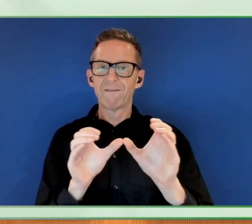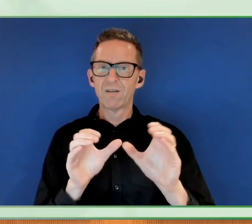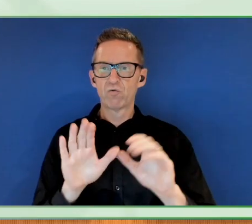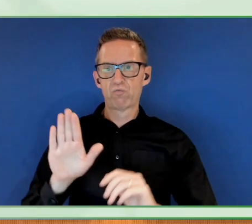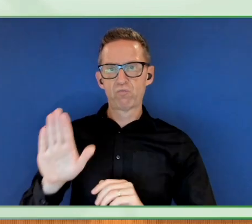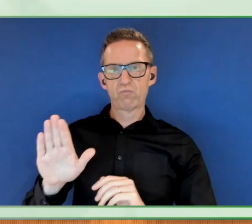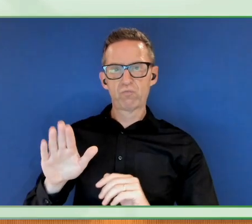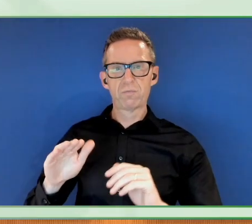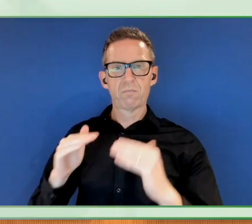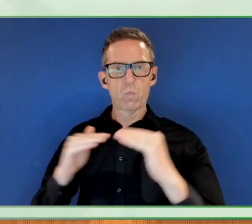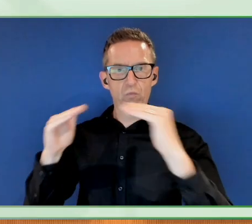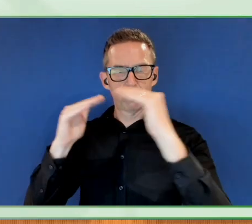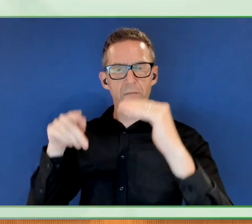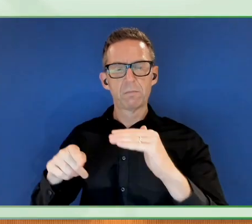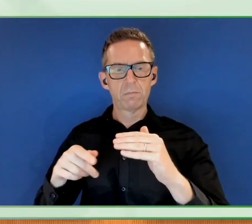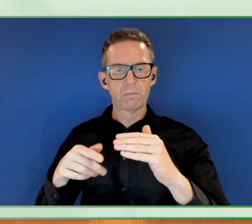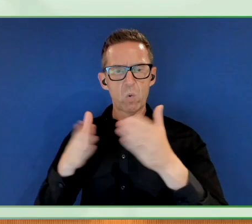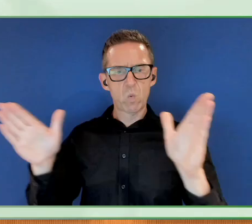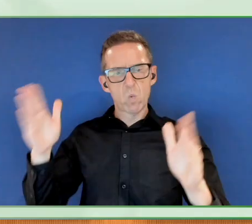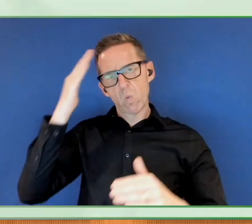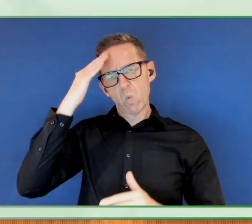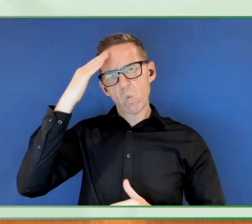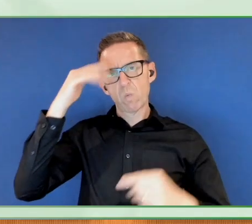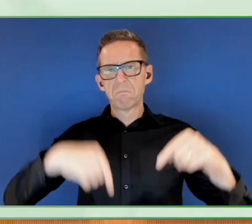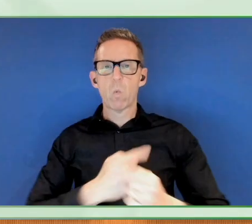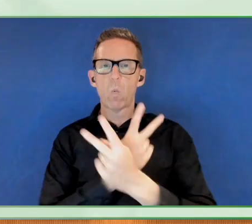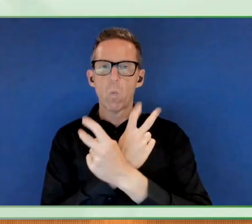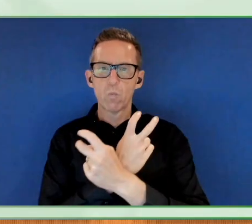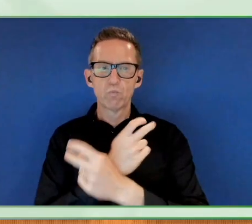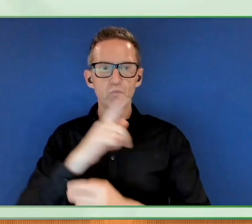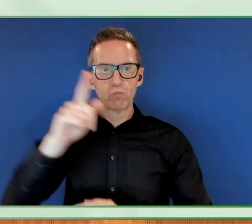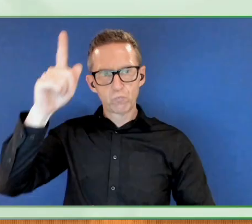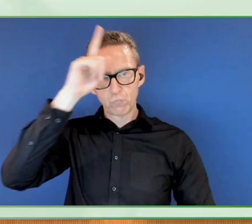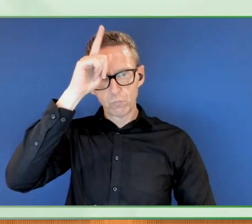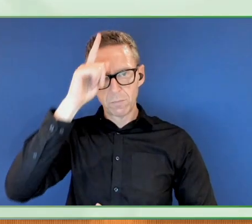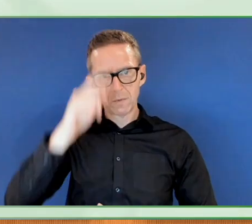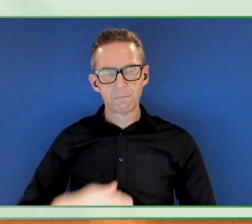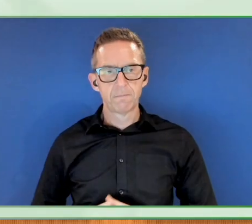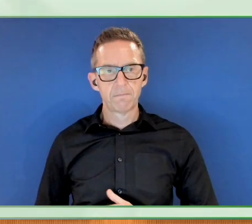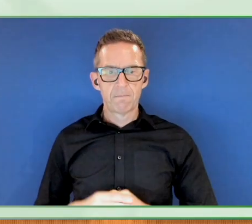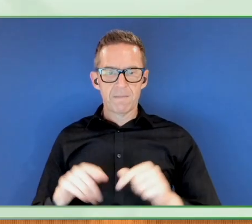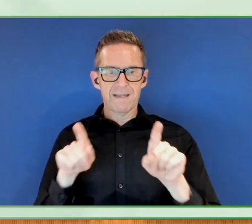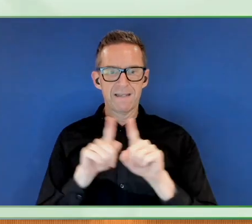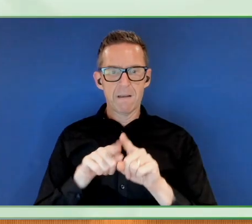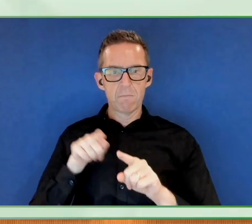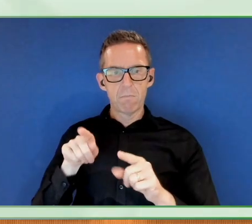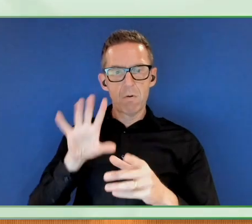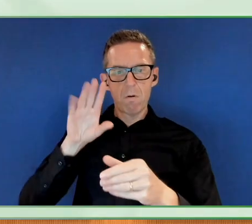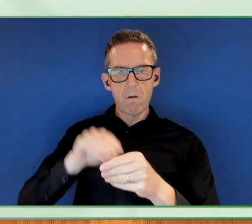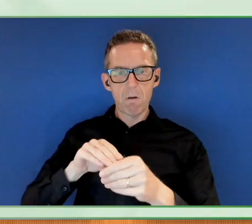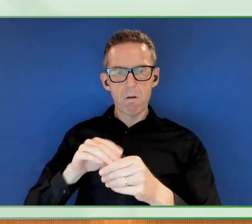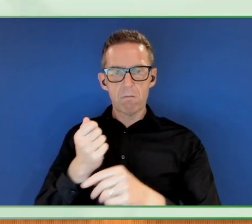Germany. And TÜV is also an international player and member of many standardization committees in Europe. Through the